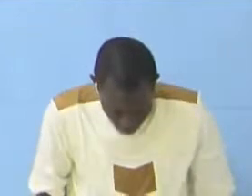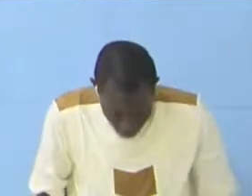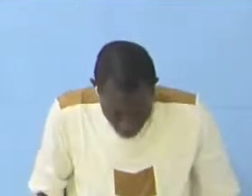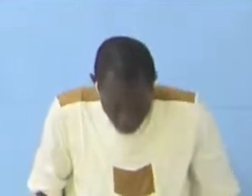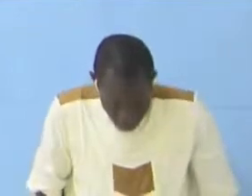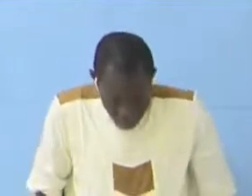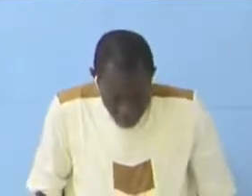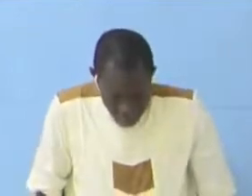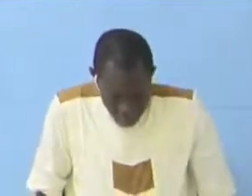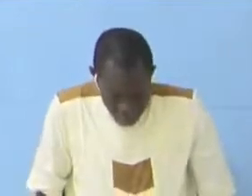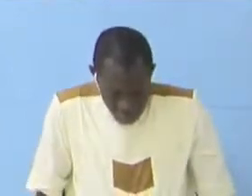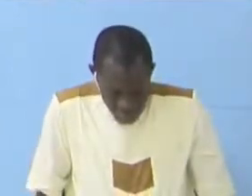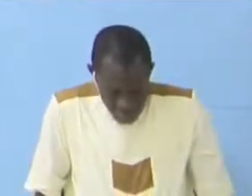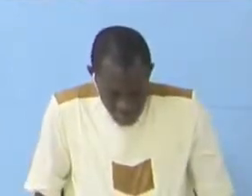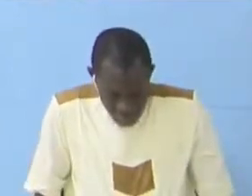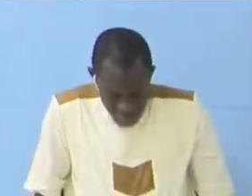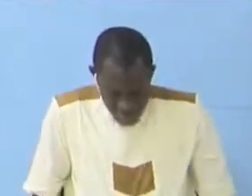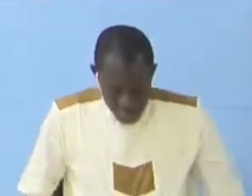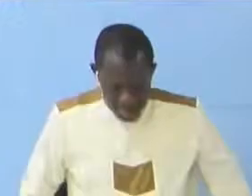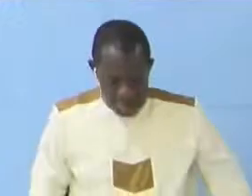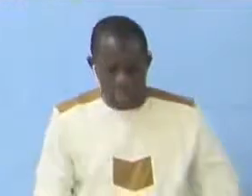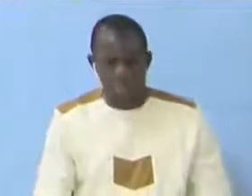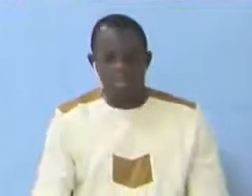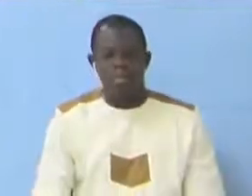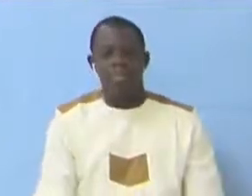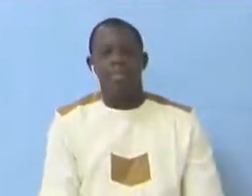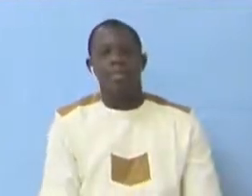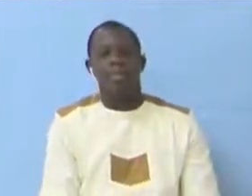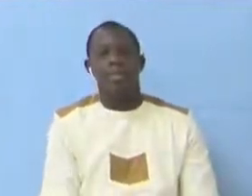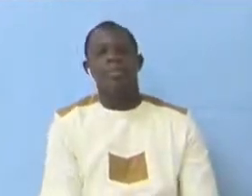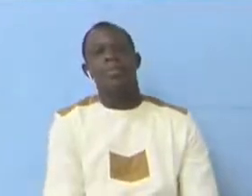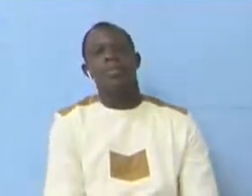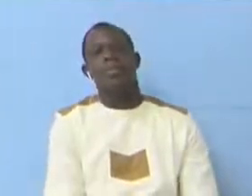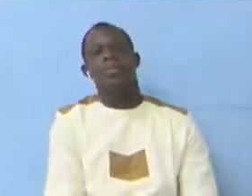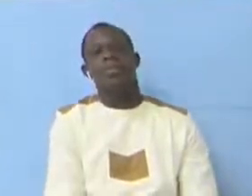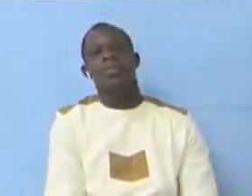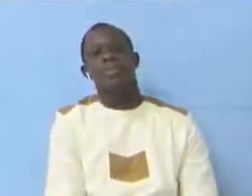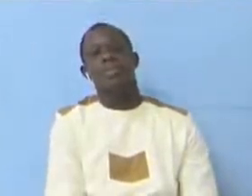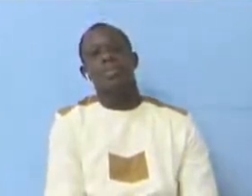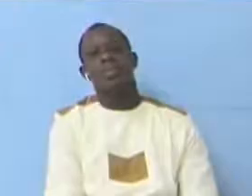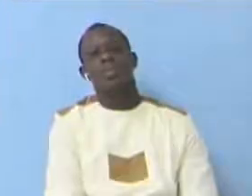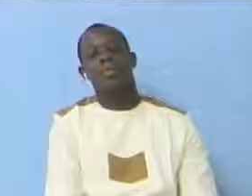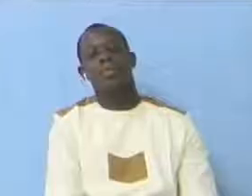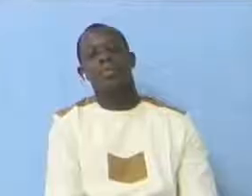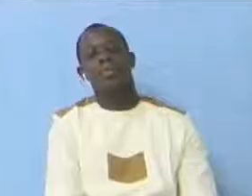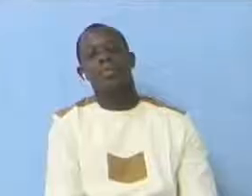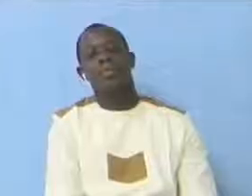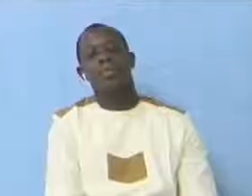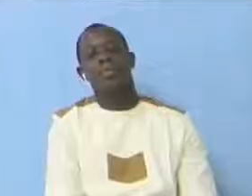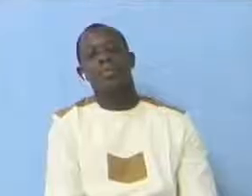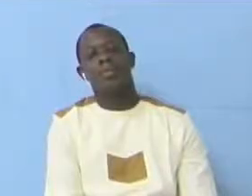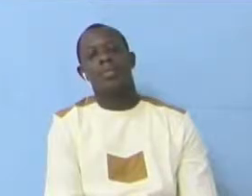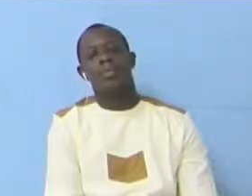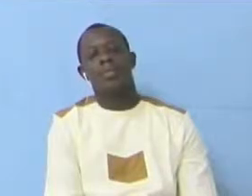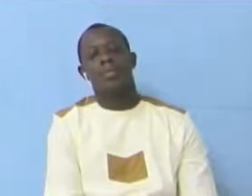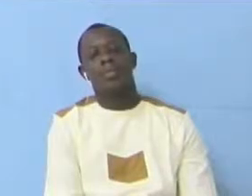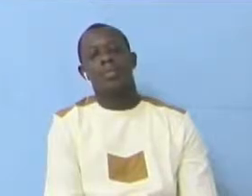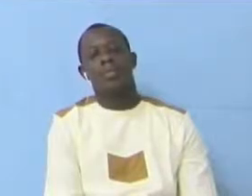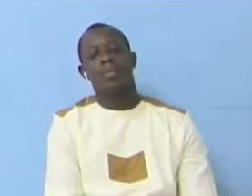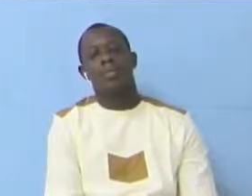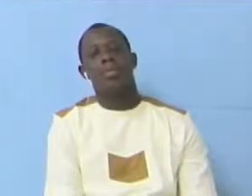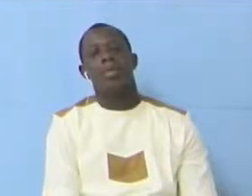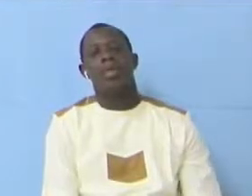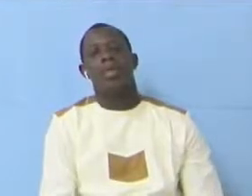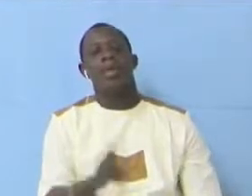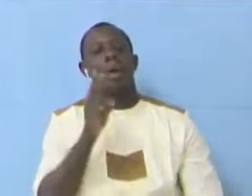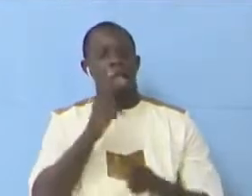We have to be honest in our relationships. We have to be honest in our relationship. And in mandu. Wow, ñu mandu si suñ